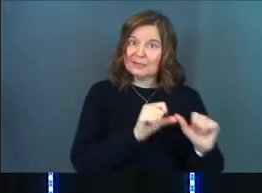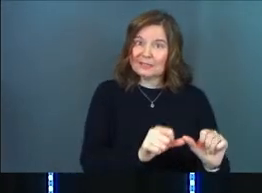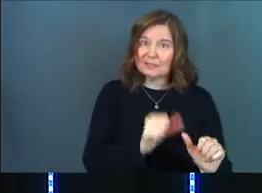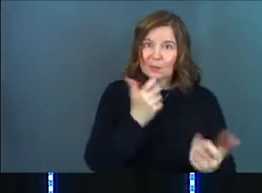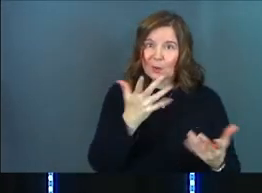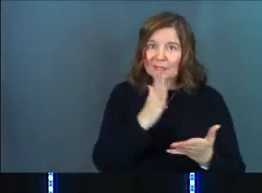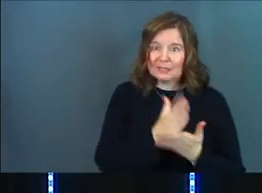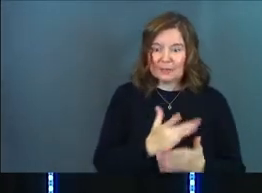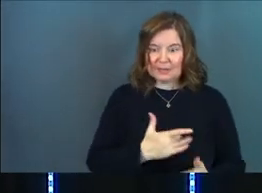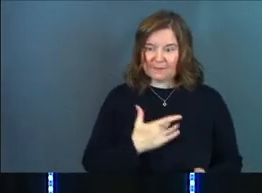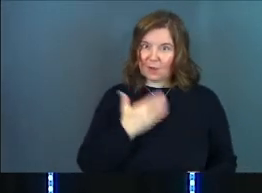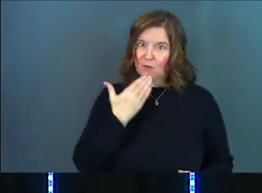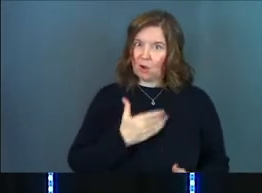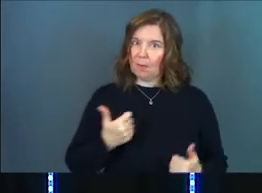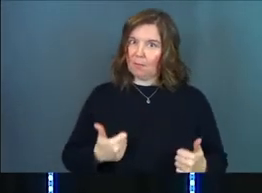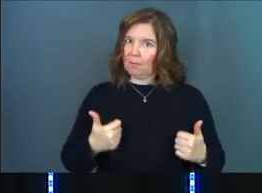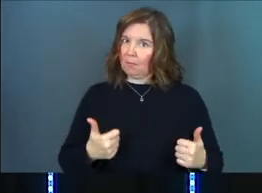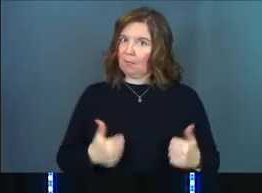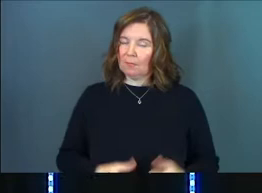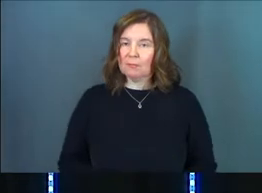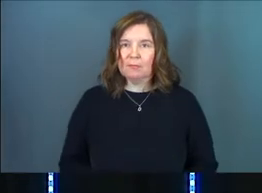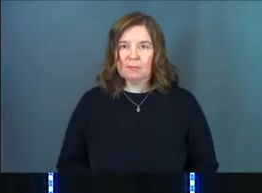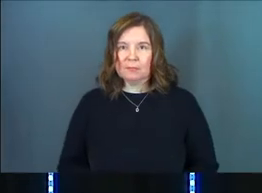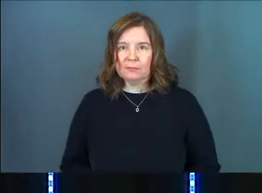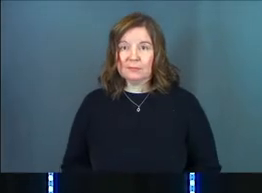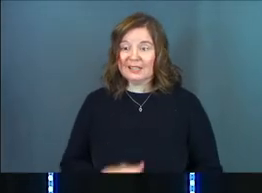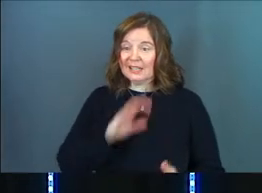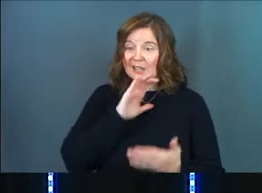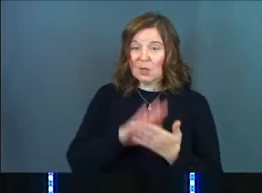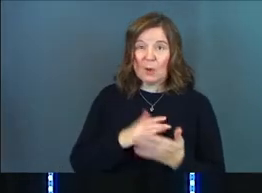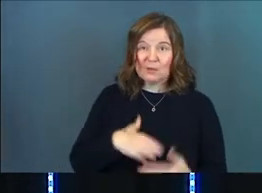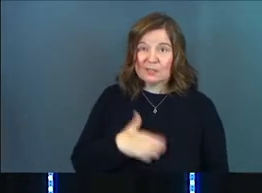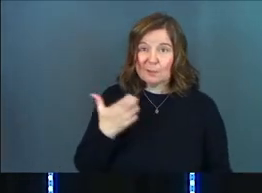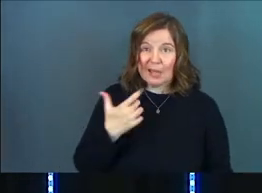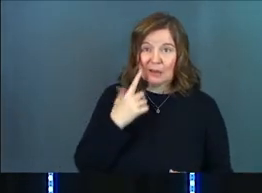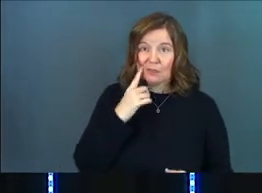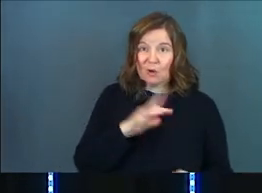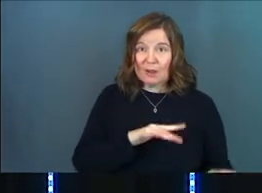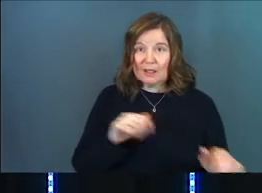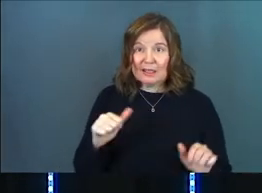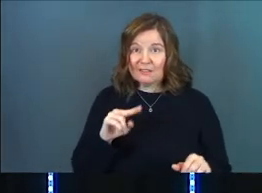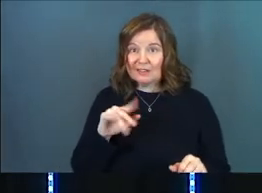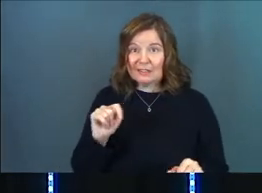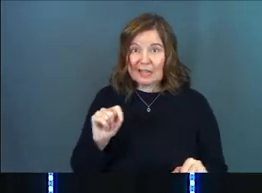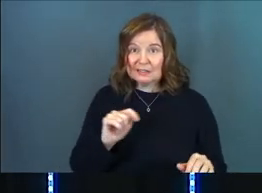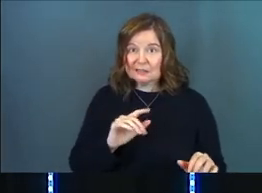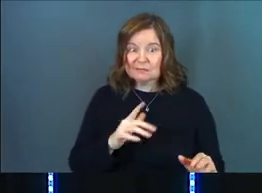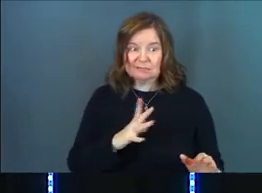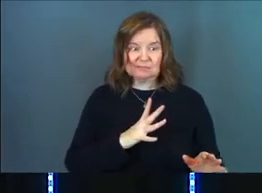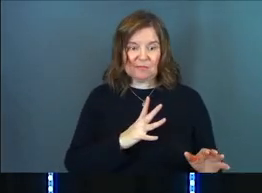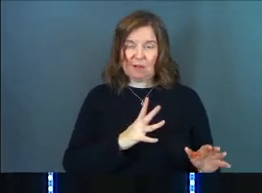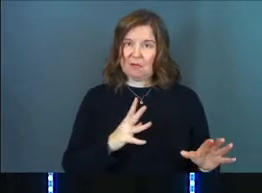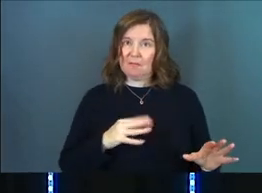on forever. This felt good. His wife wasn't so mad at him for leaving his nets behind.